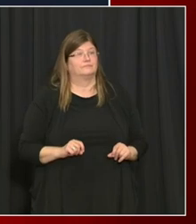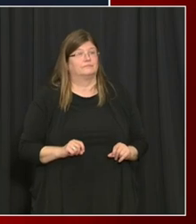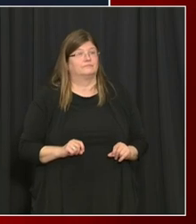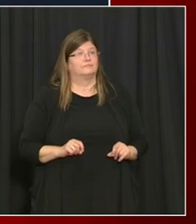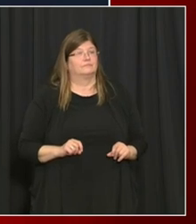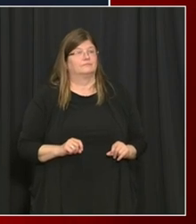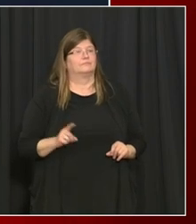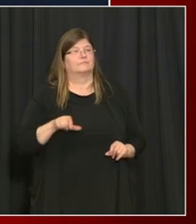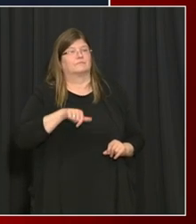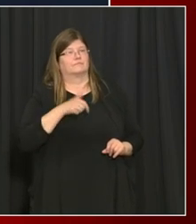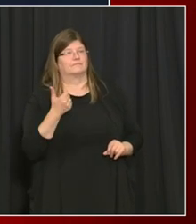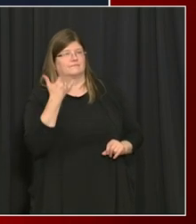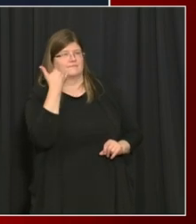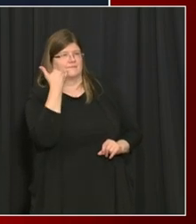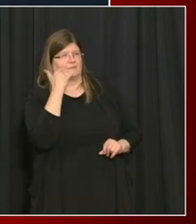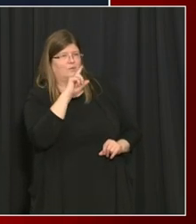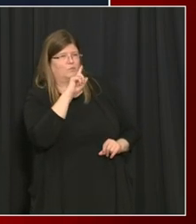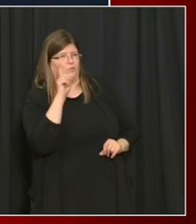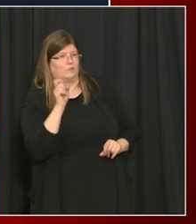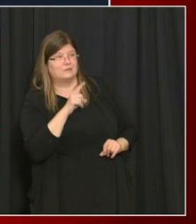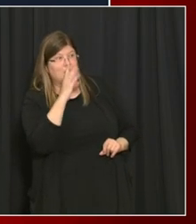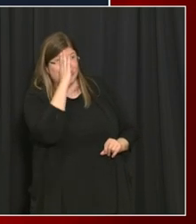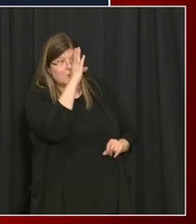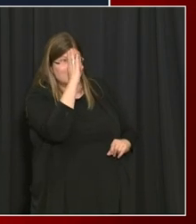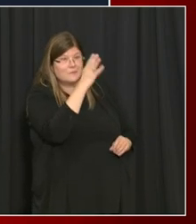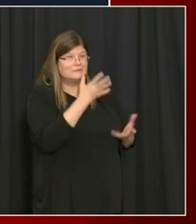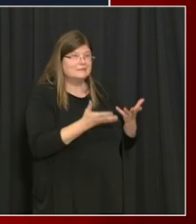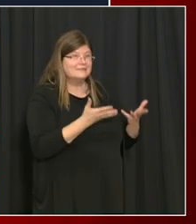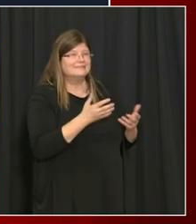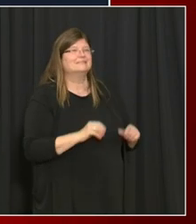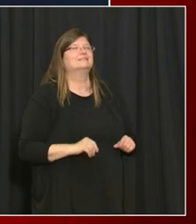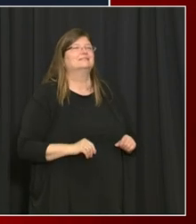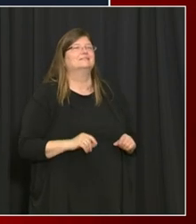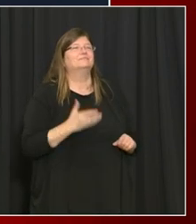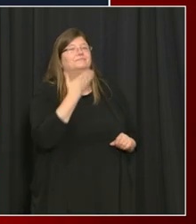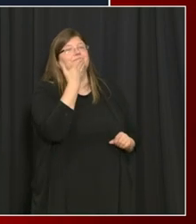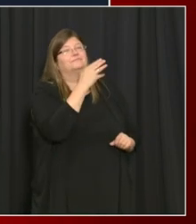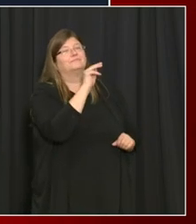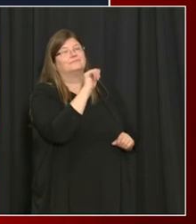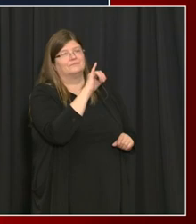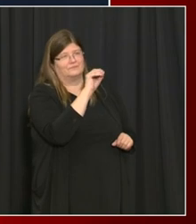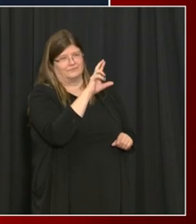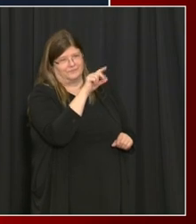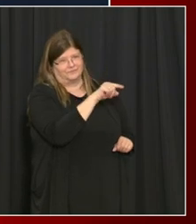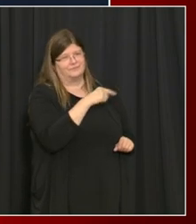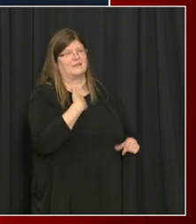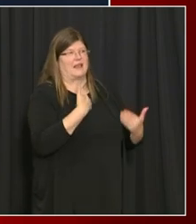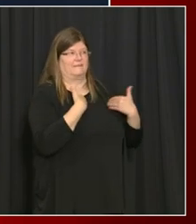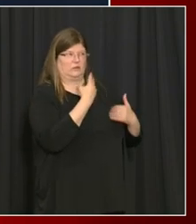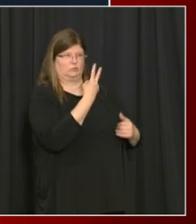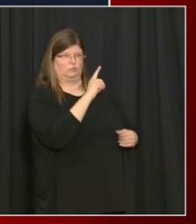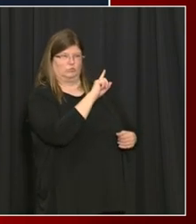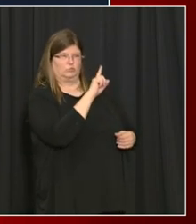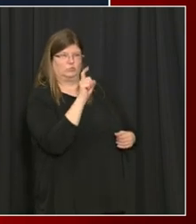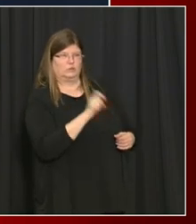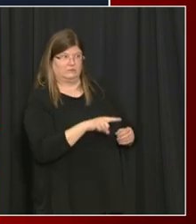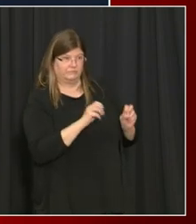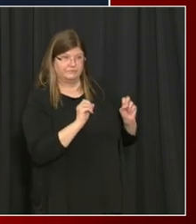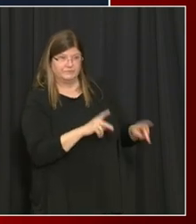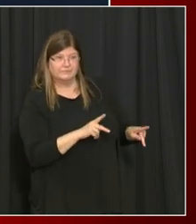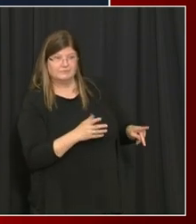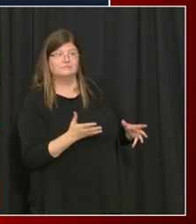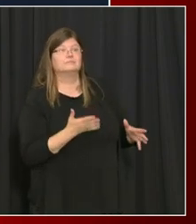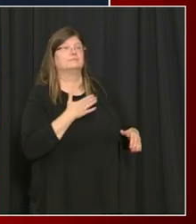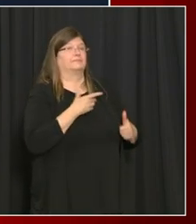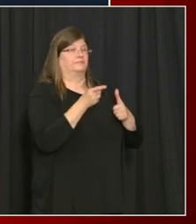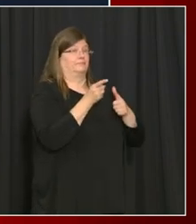Tom Sherwood. Thank you, Mayor. Thank you very much, Mayor. I have two questions or two subjects, please. On the first are the city